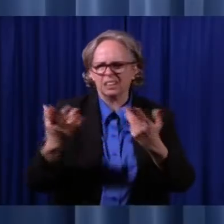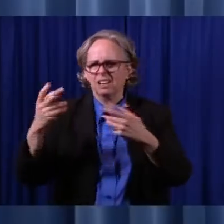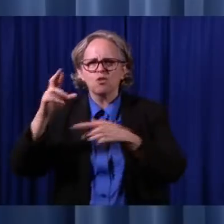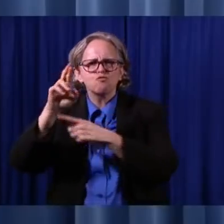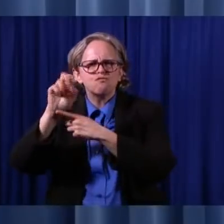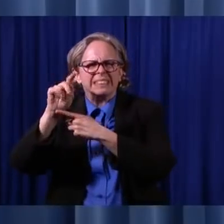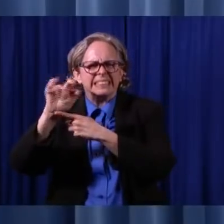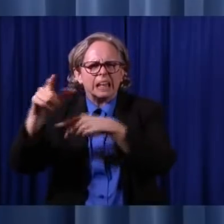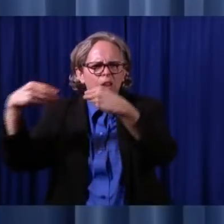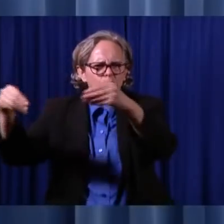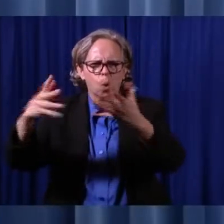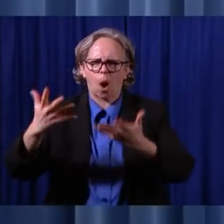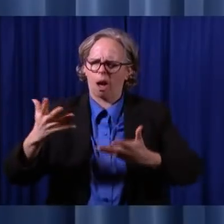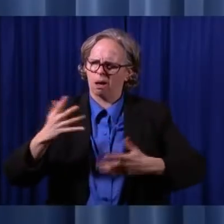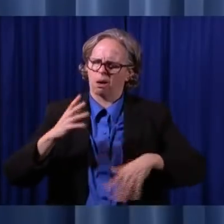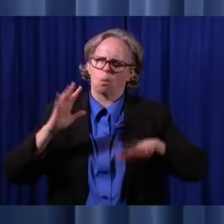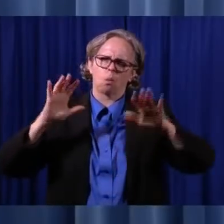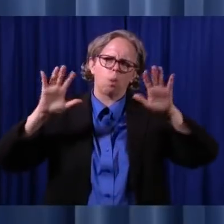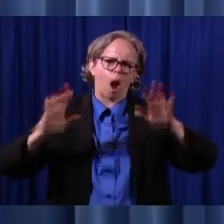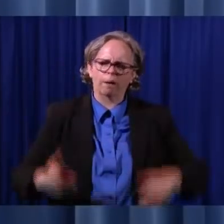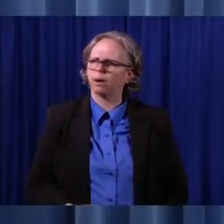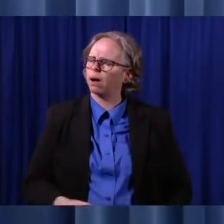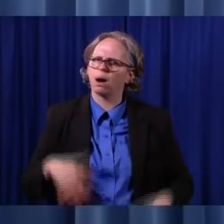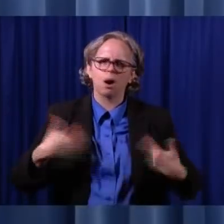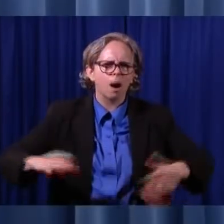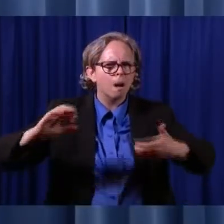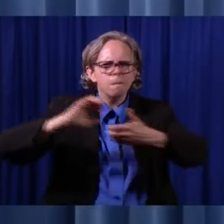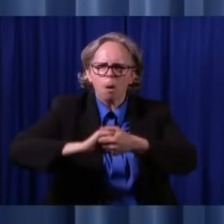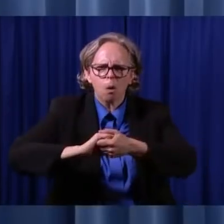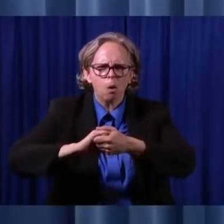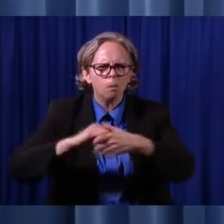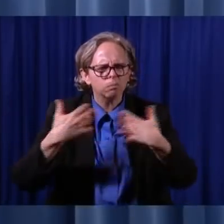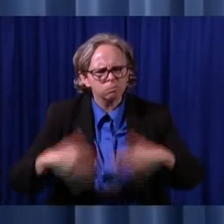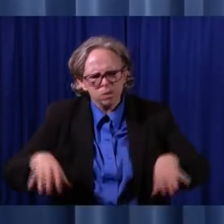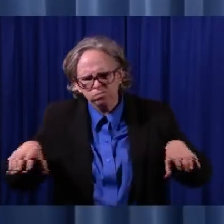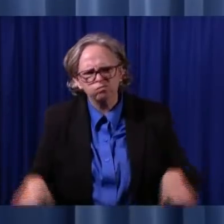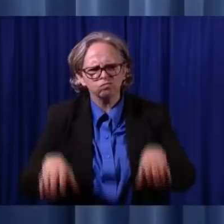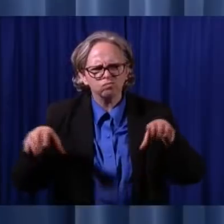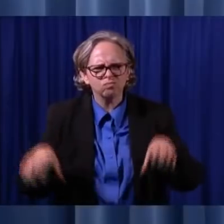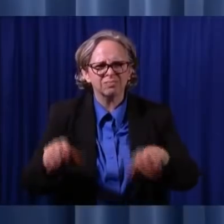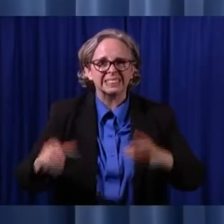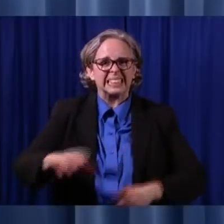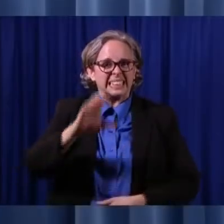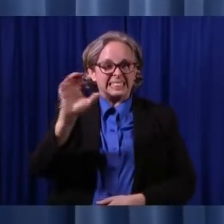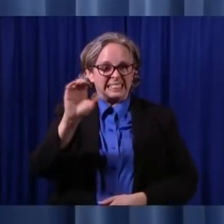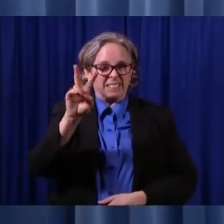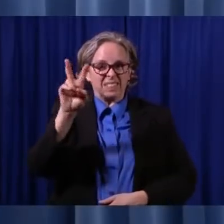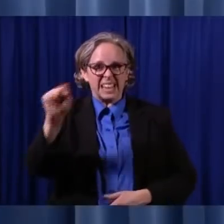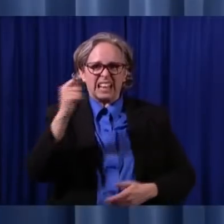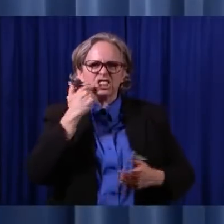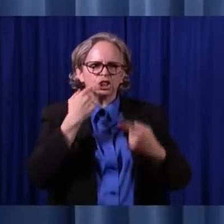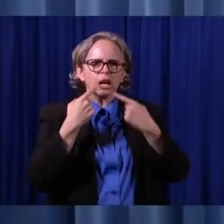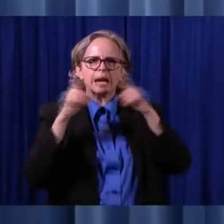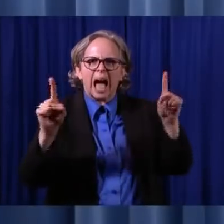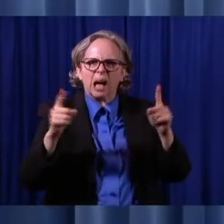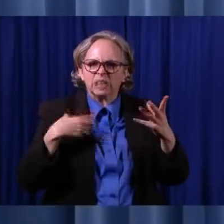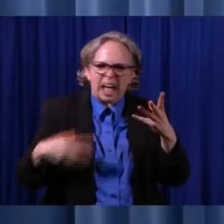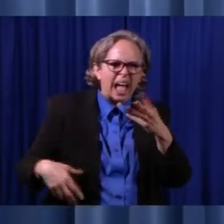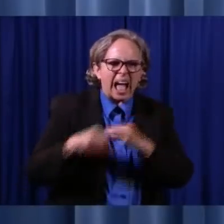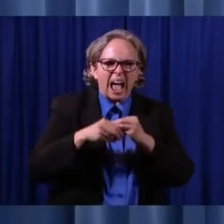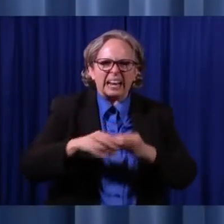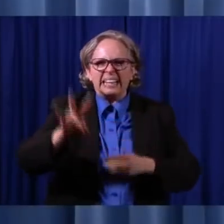partners. We appreciate the work that they're doing. In fact, CVS announced they're adding 7 new Ohio testing locations